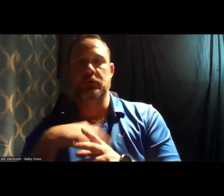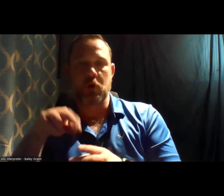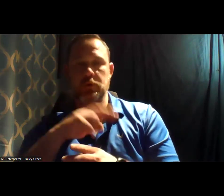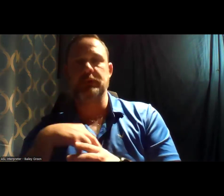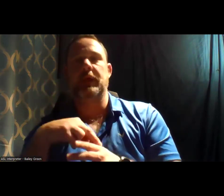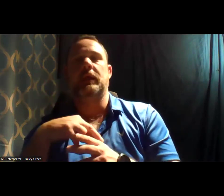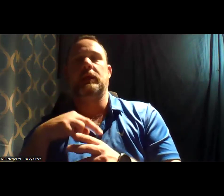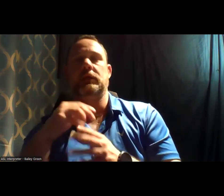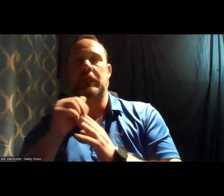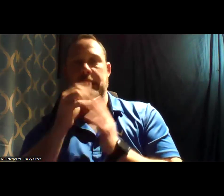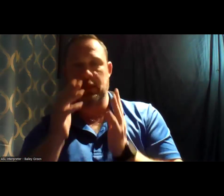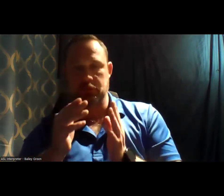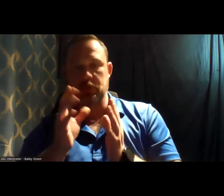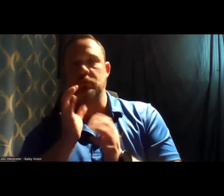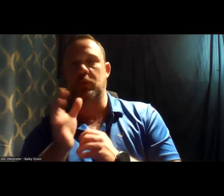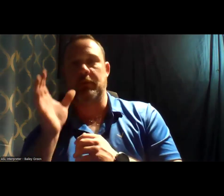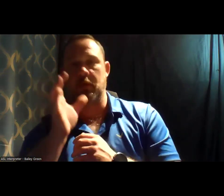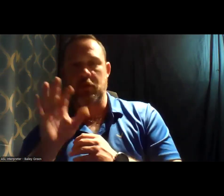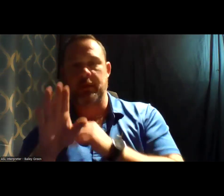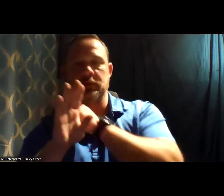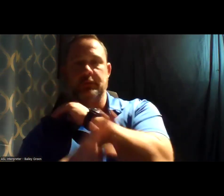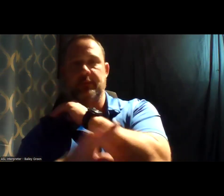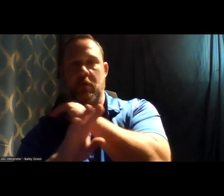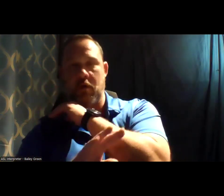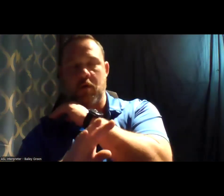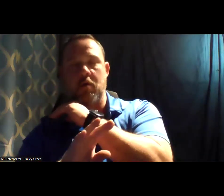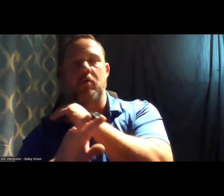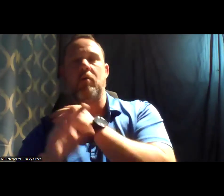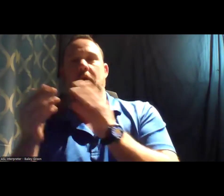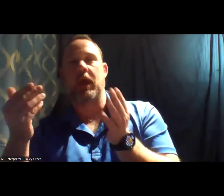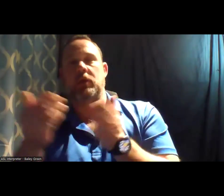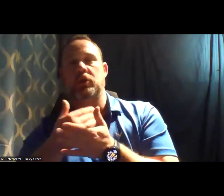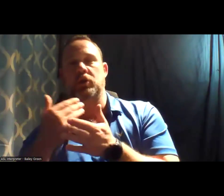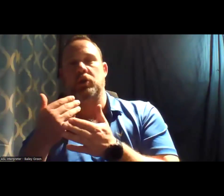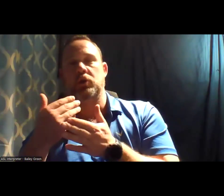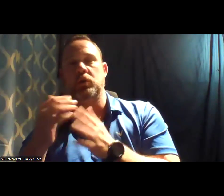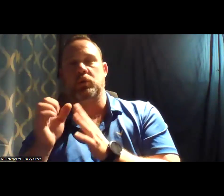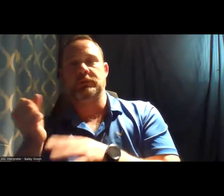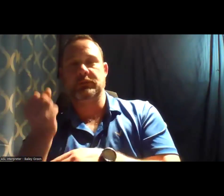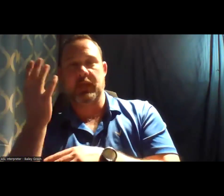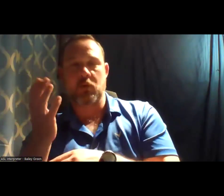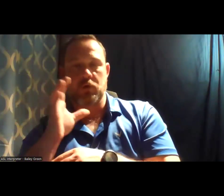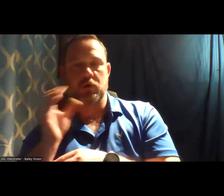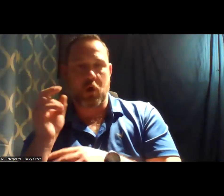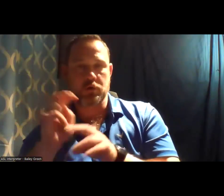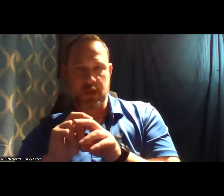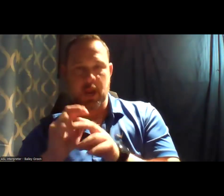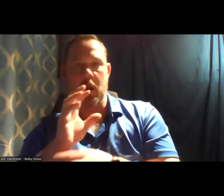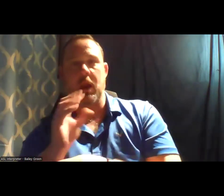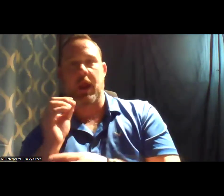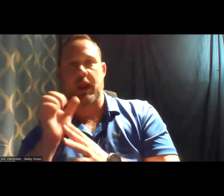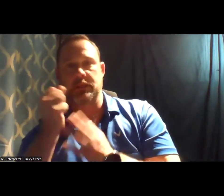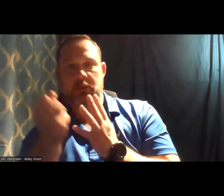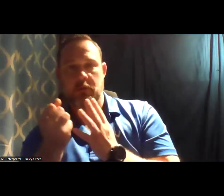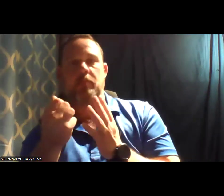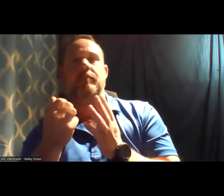leadership. So we will be looking this fall at new stakeholder co-chairs and